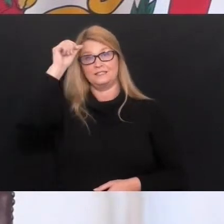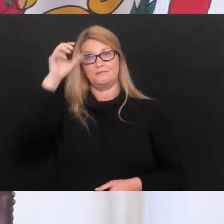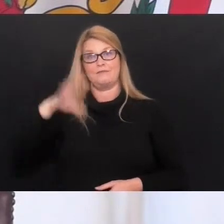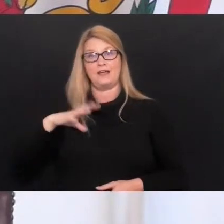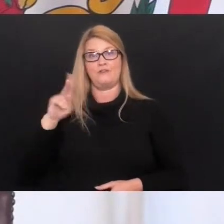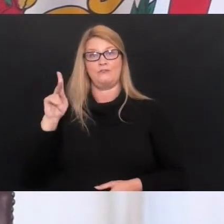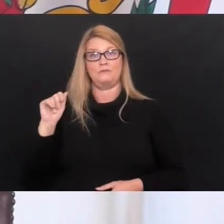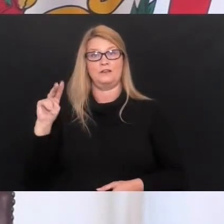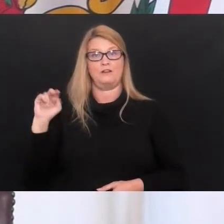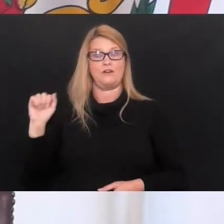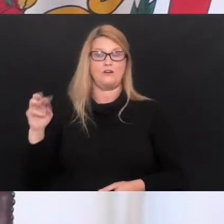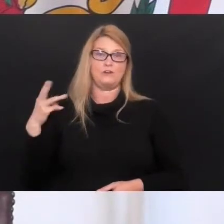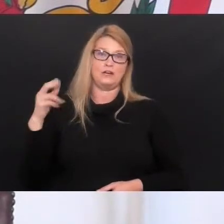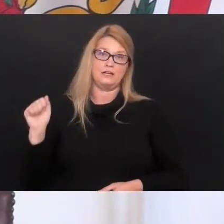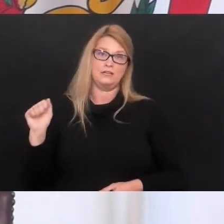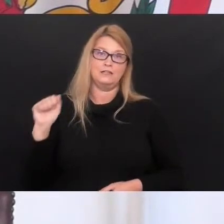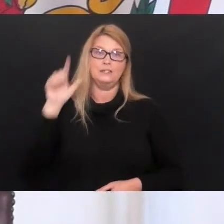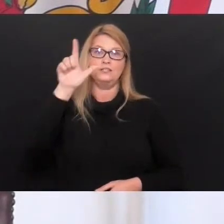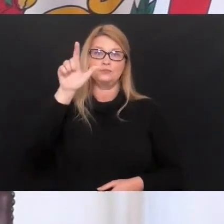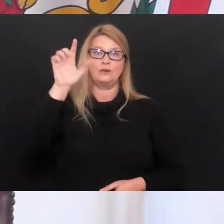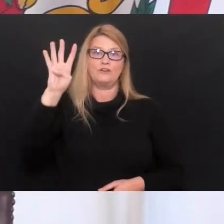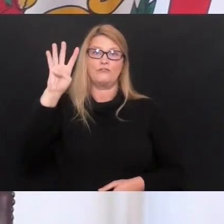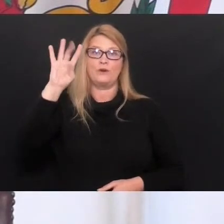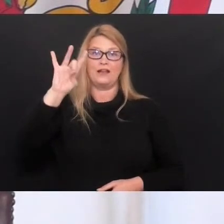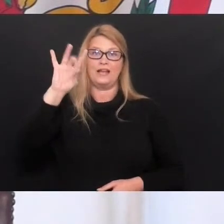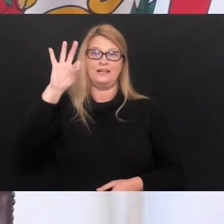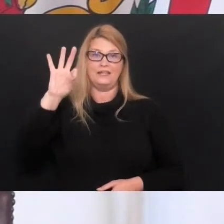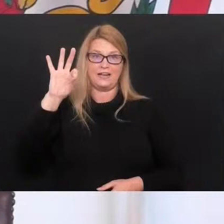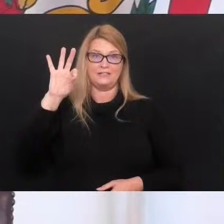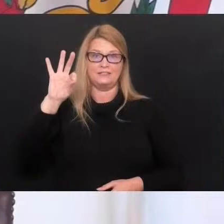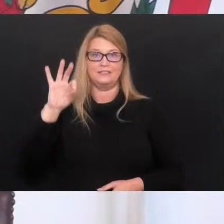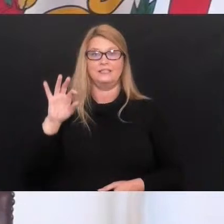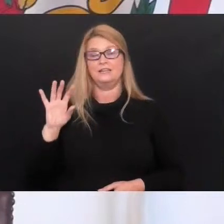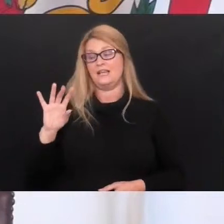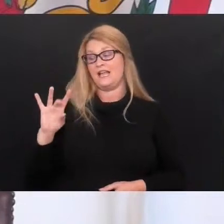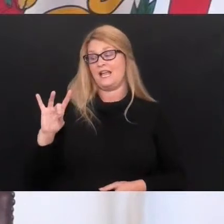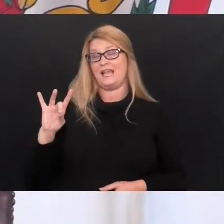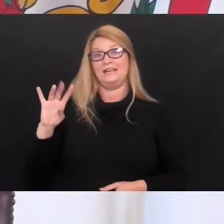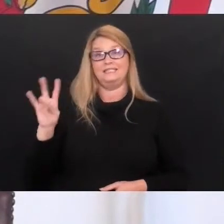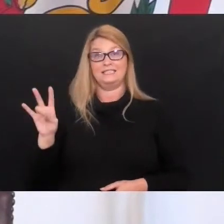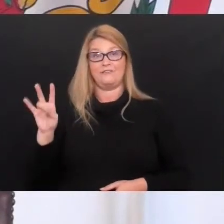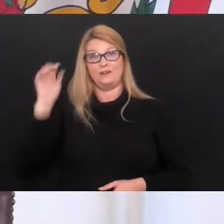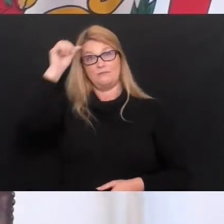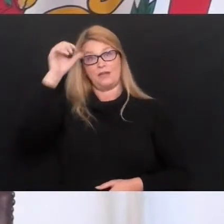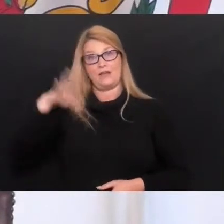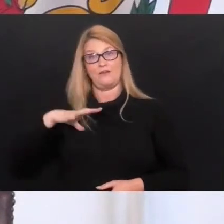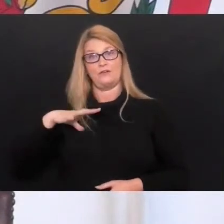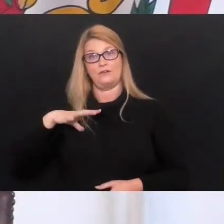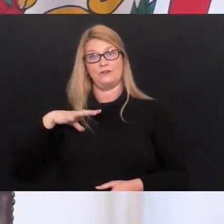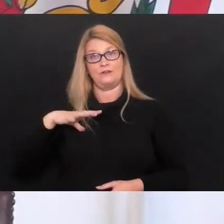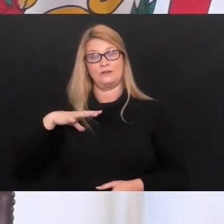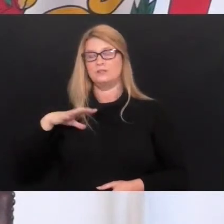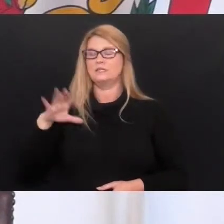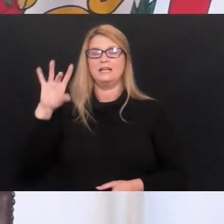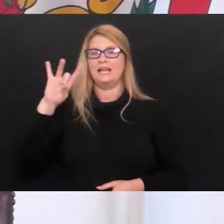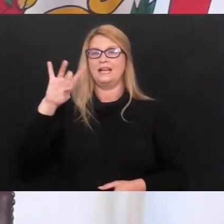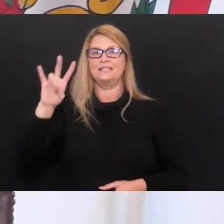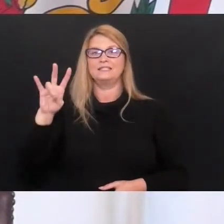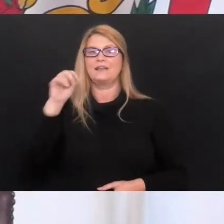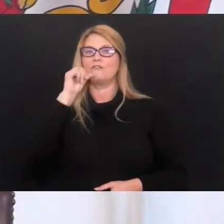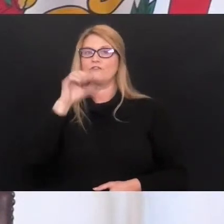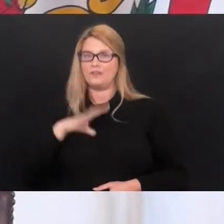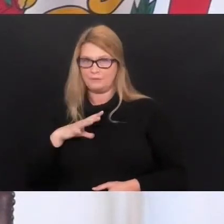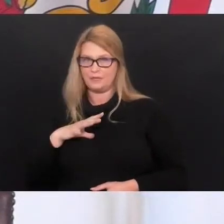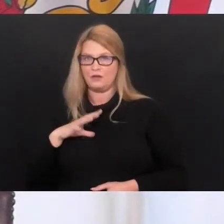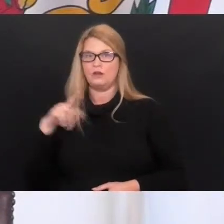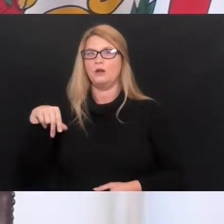from Kanawha County. Our 2,489th death is an 87-year-old male from, an 87-year-old